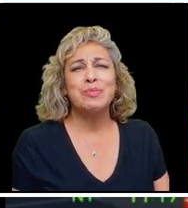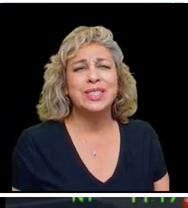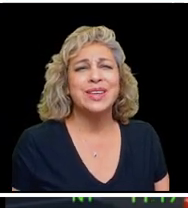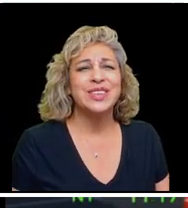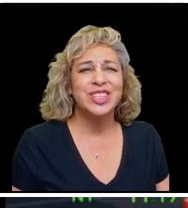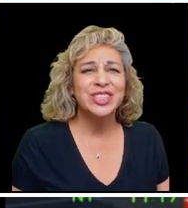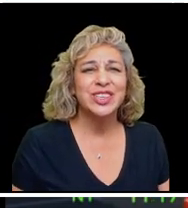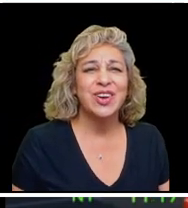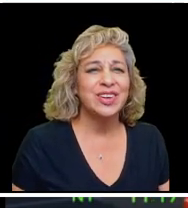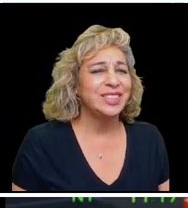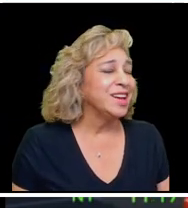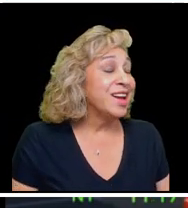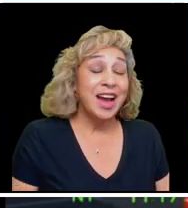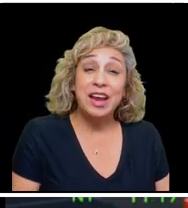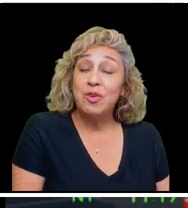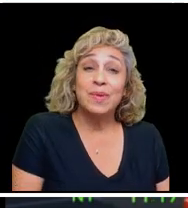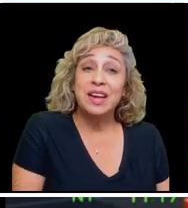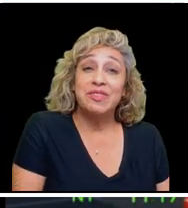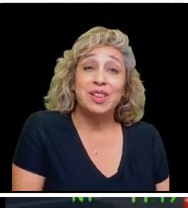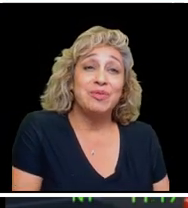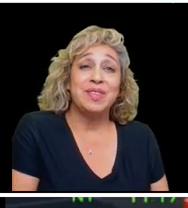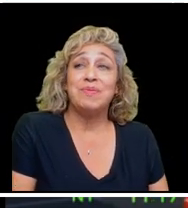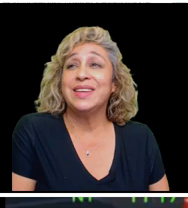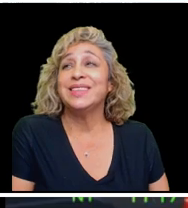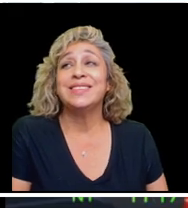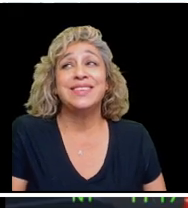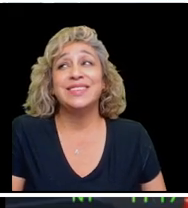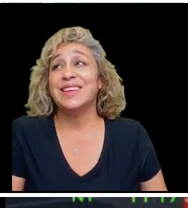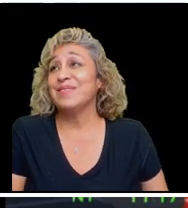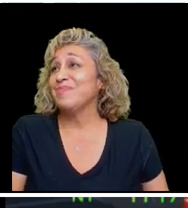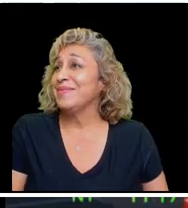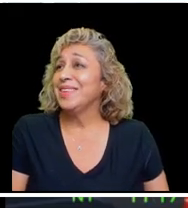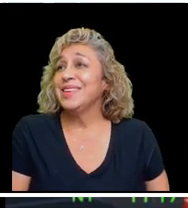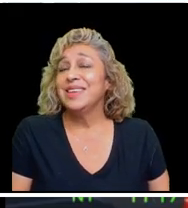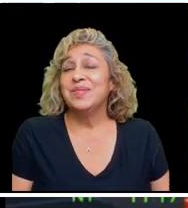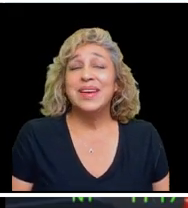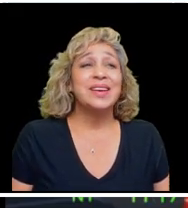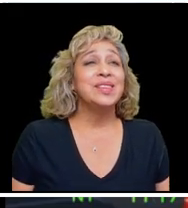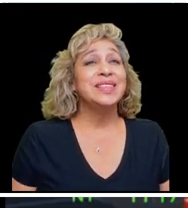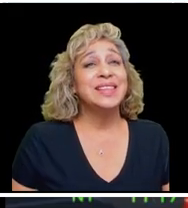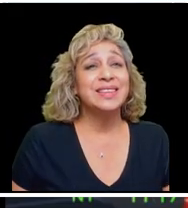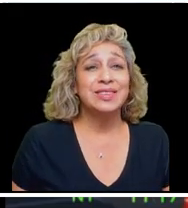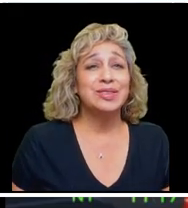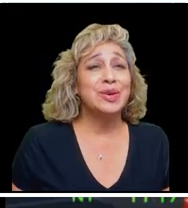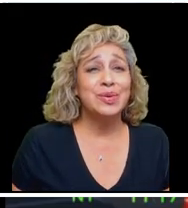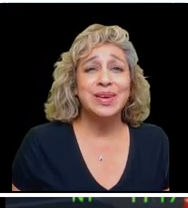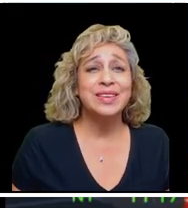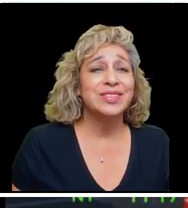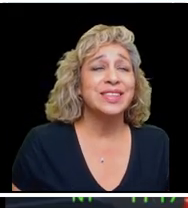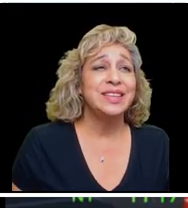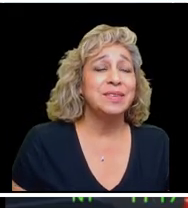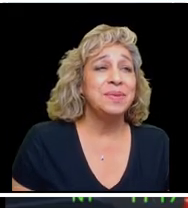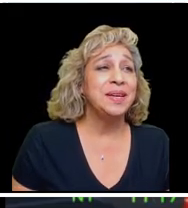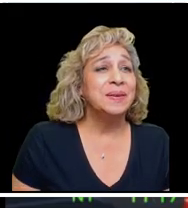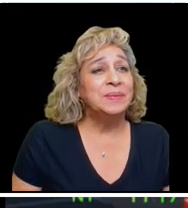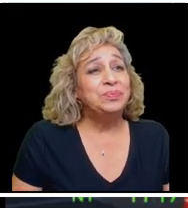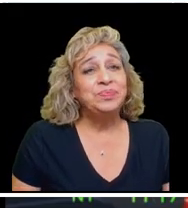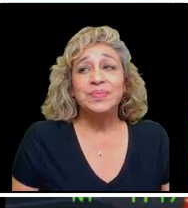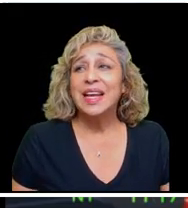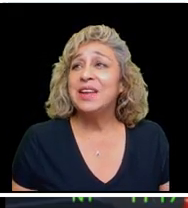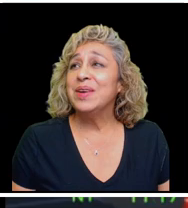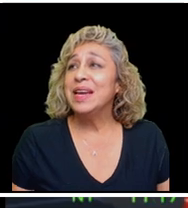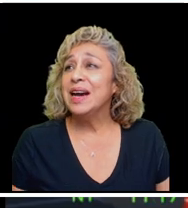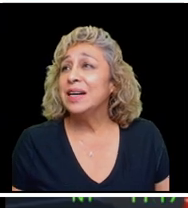this would represented just cause I know I'm kind of all over the place it's just that and all these things are so interesting to me